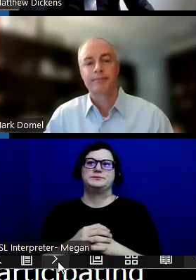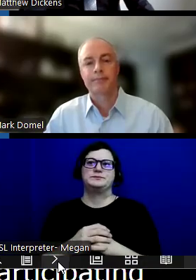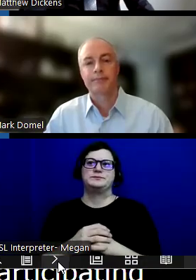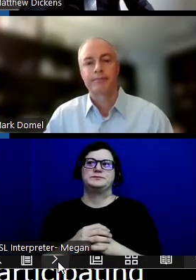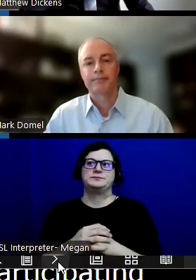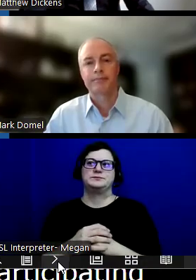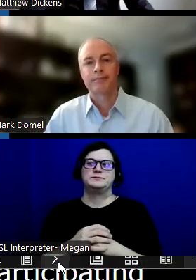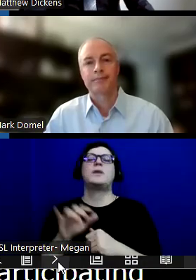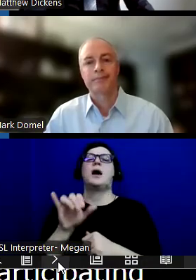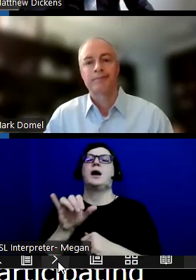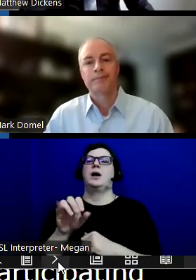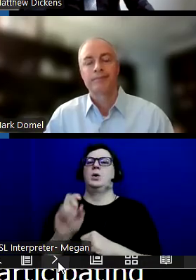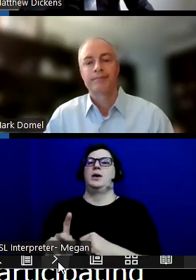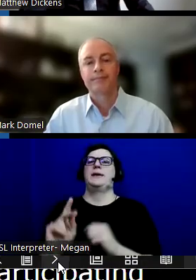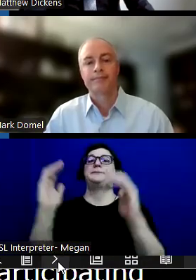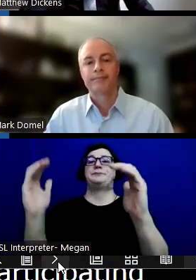Okay, great.